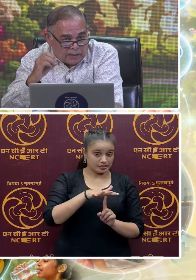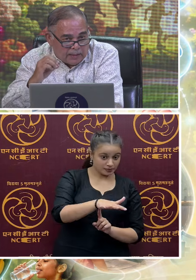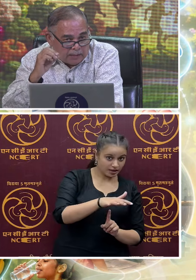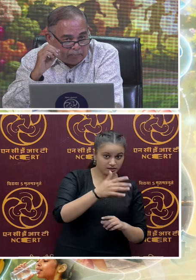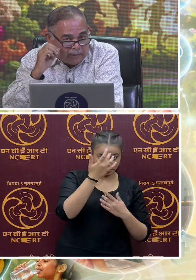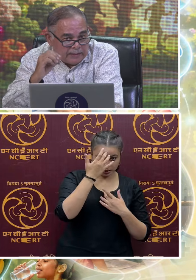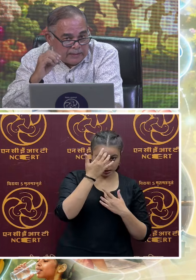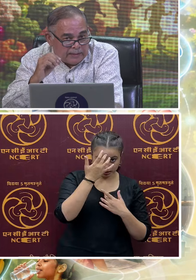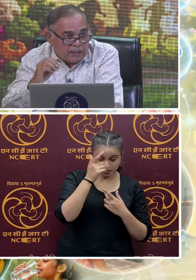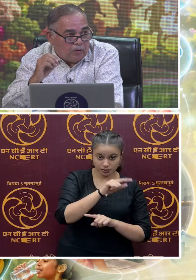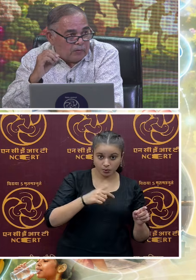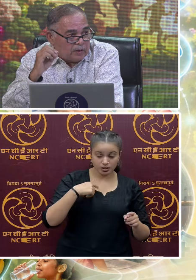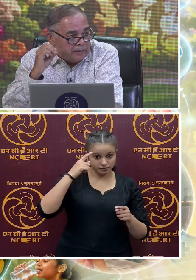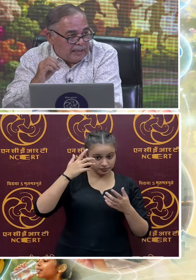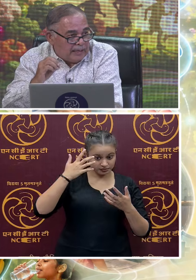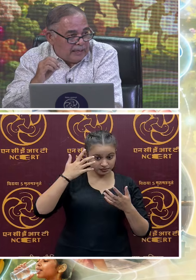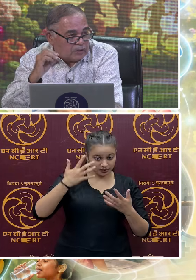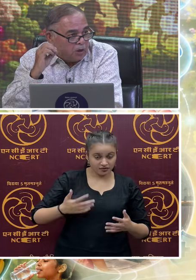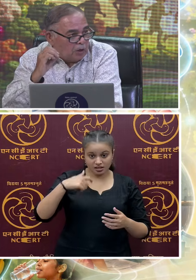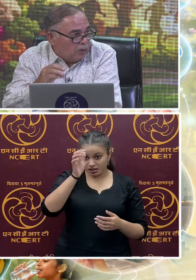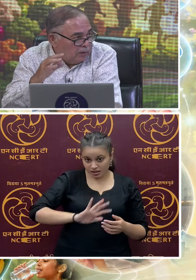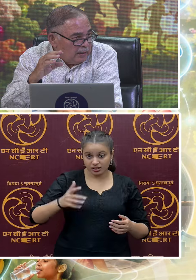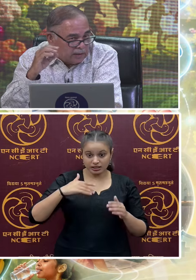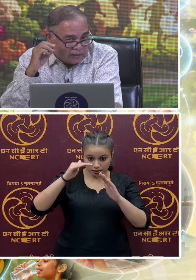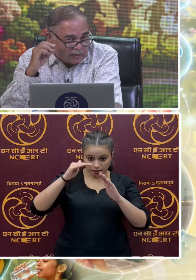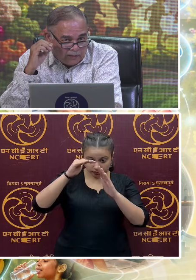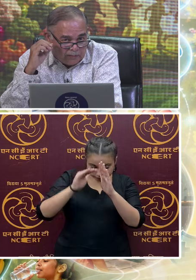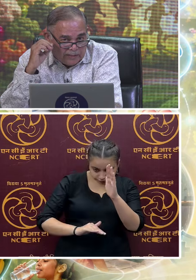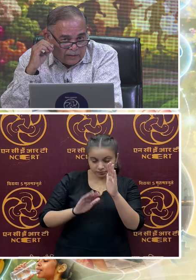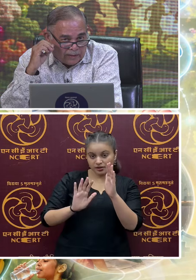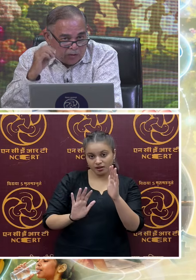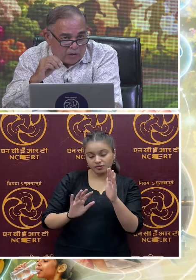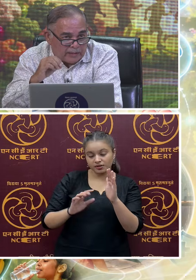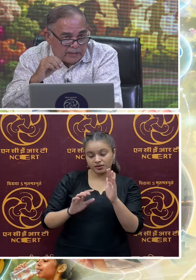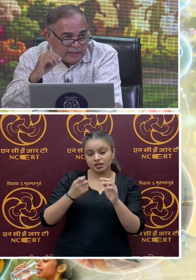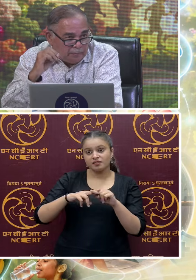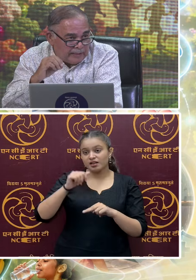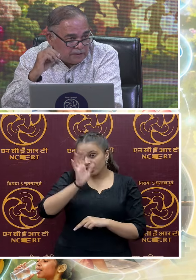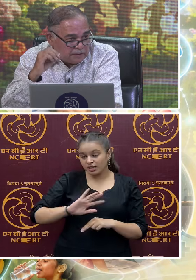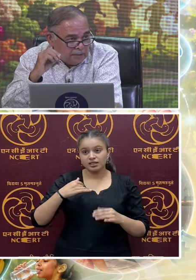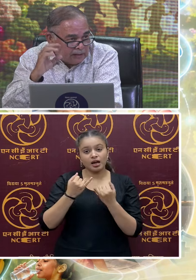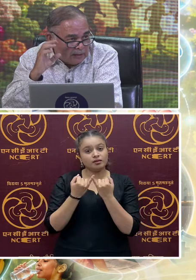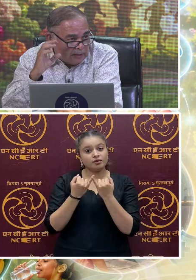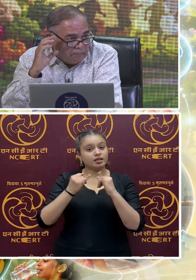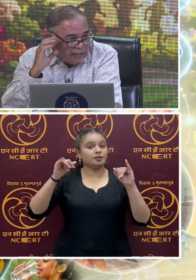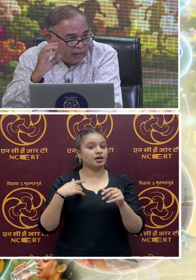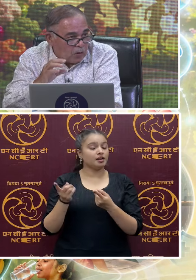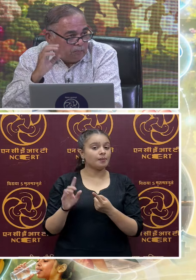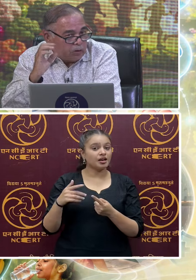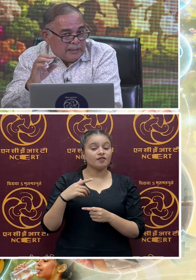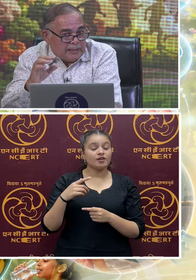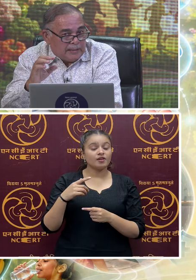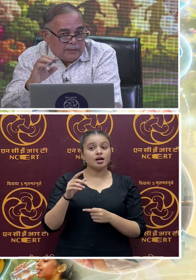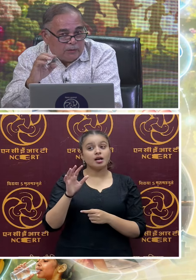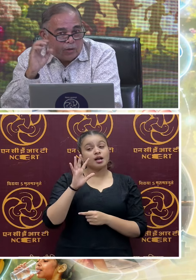disease burden of country has gone down. Actually, when India got independence, the main cause